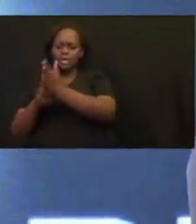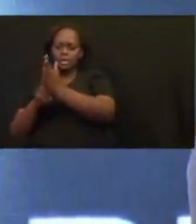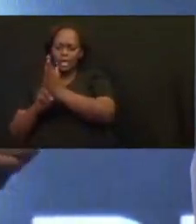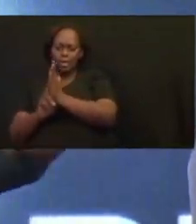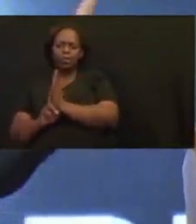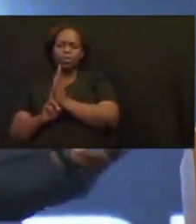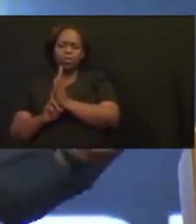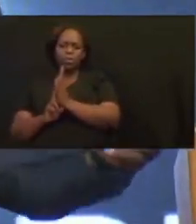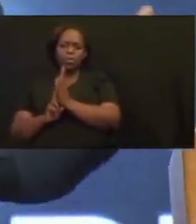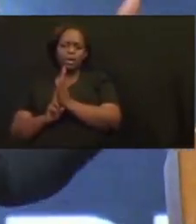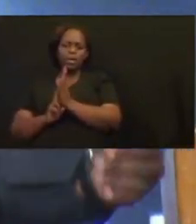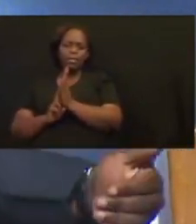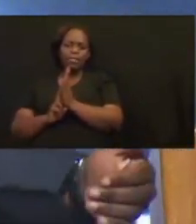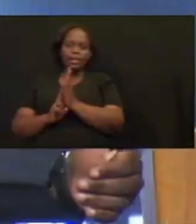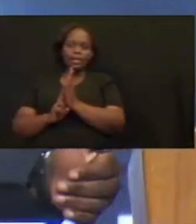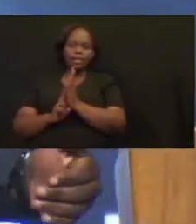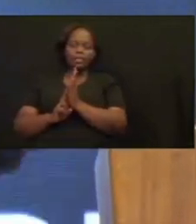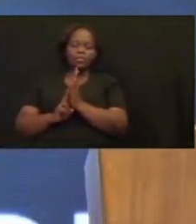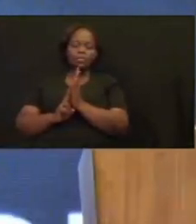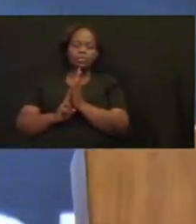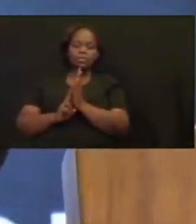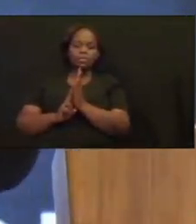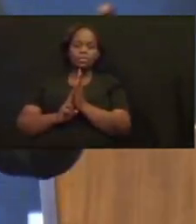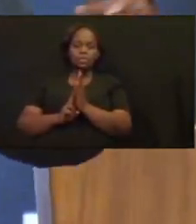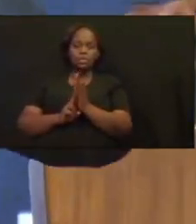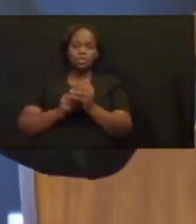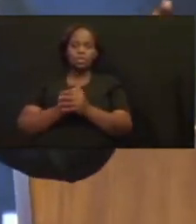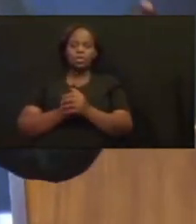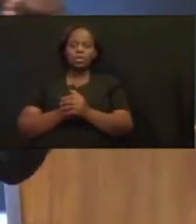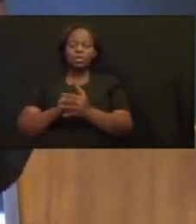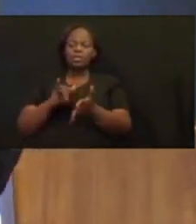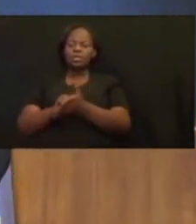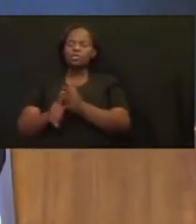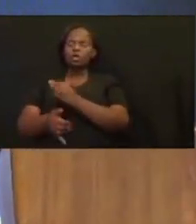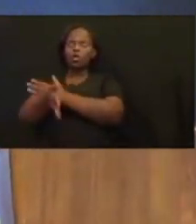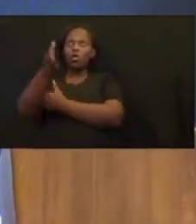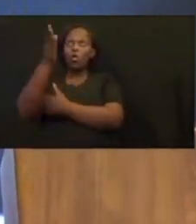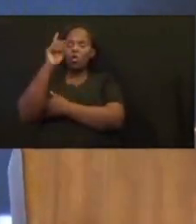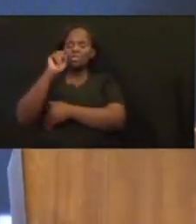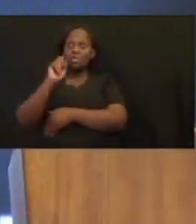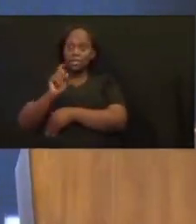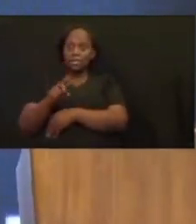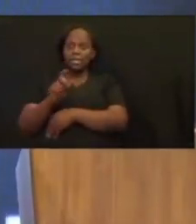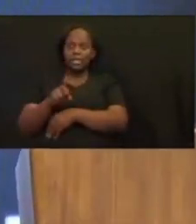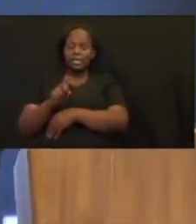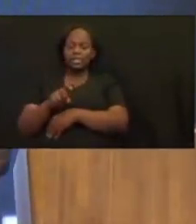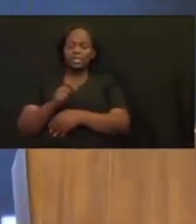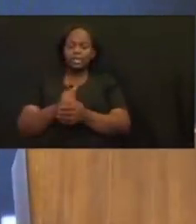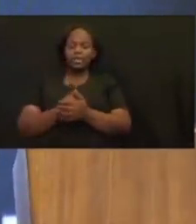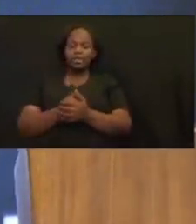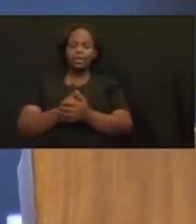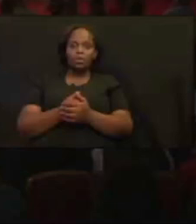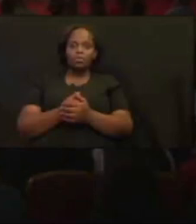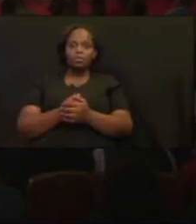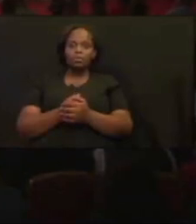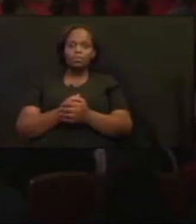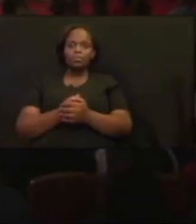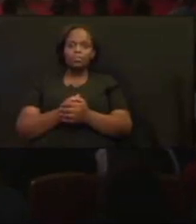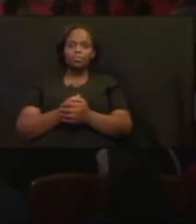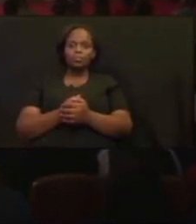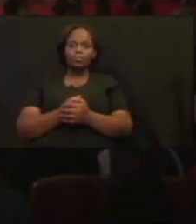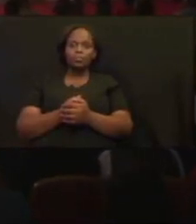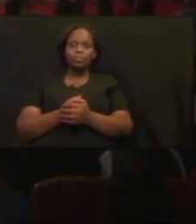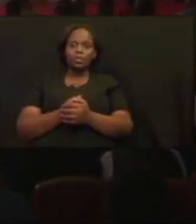frontier the purposes of God to birth and to preserve revival. it is important for us to understand what